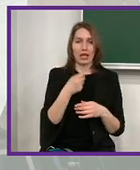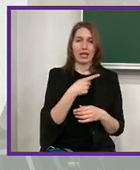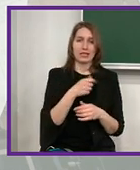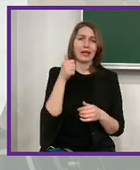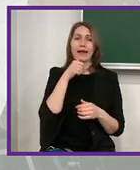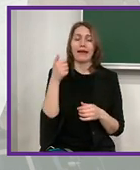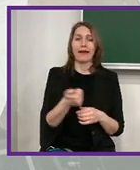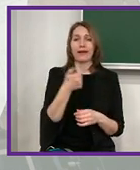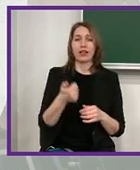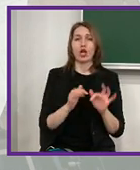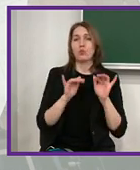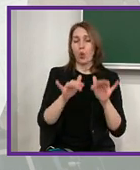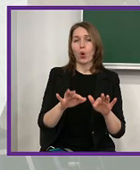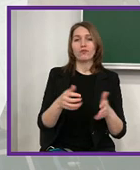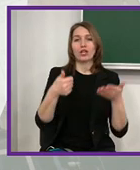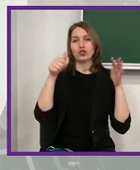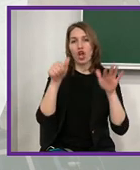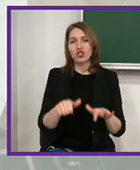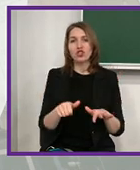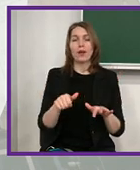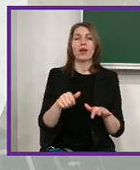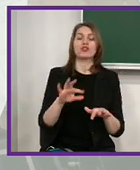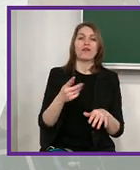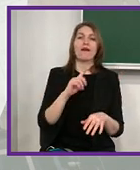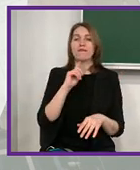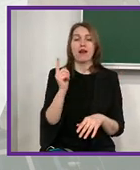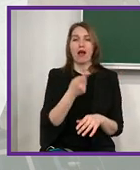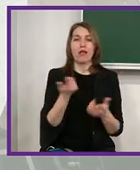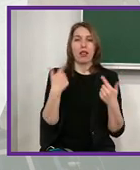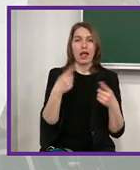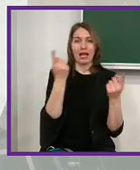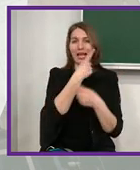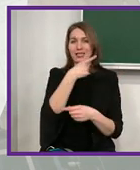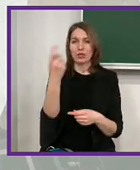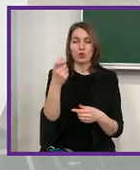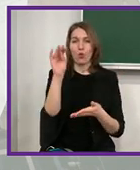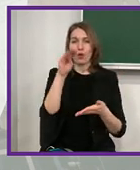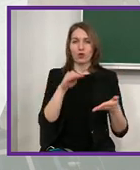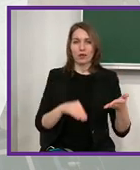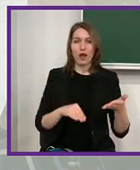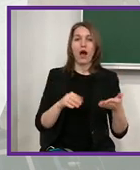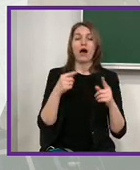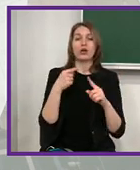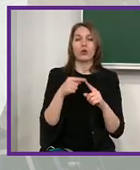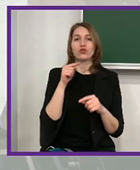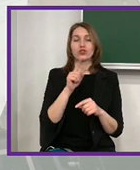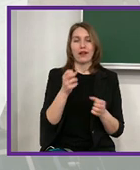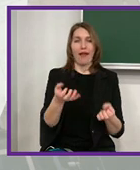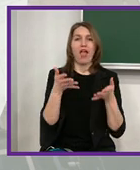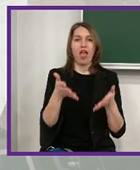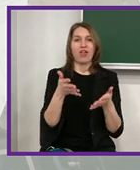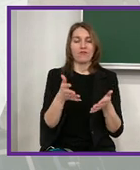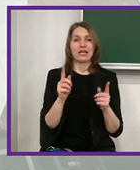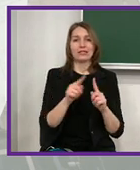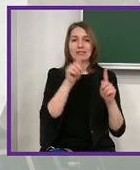or a year or maybe longer than that, it's not as effective as having a cyclical process that can be repeated on an